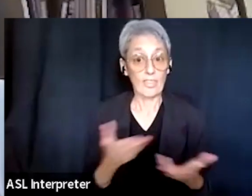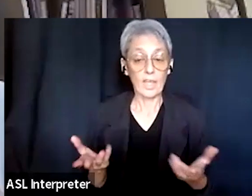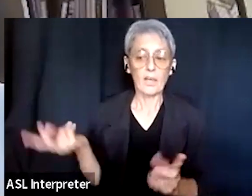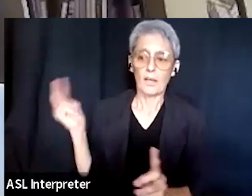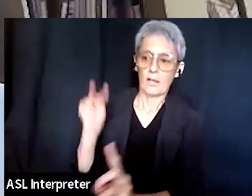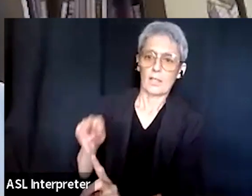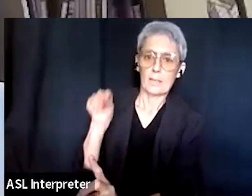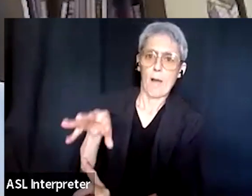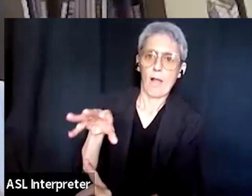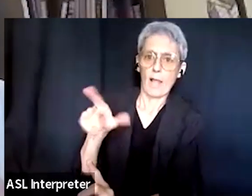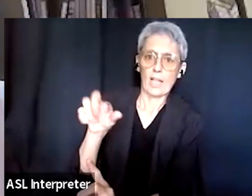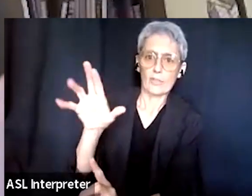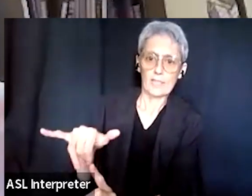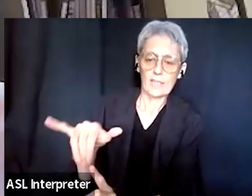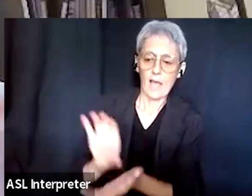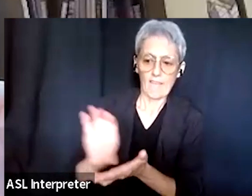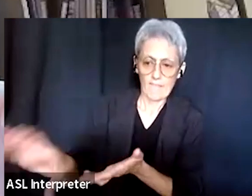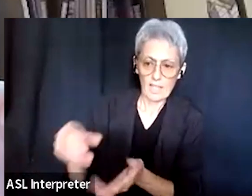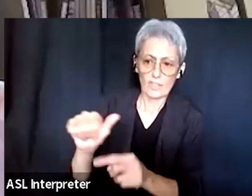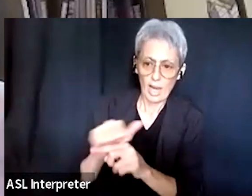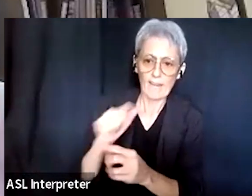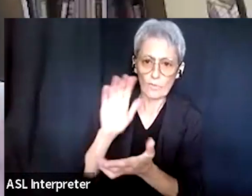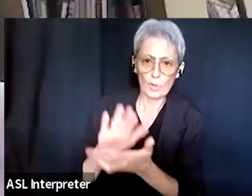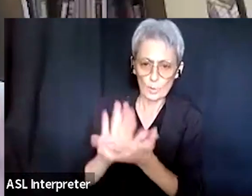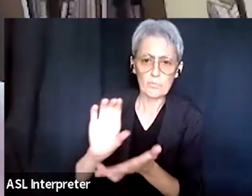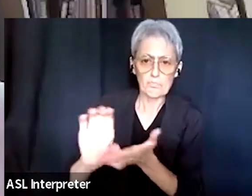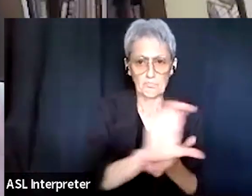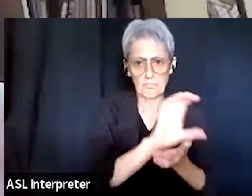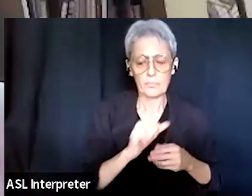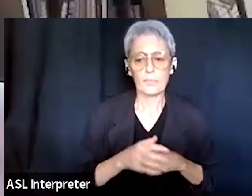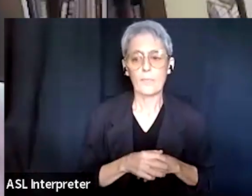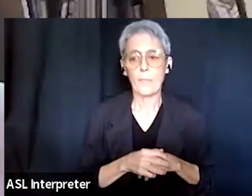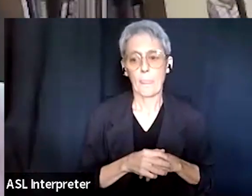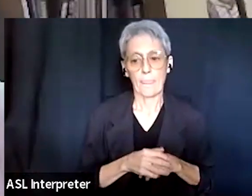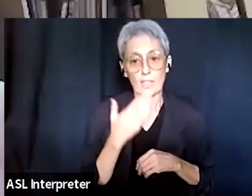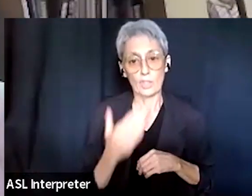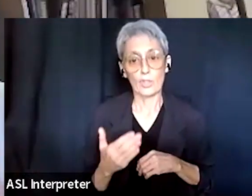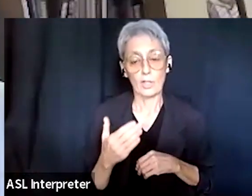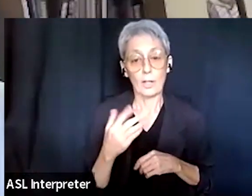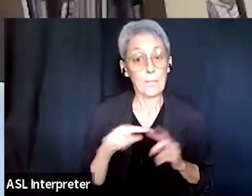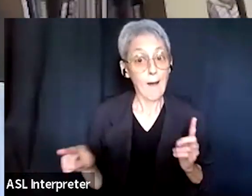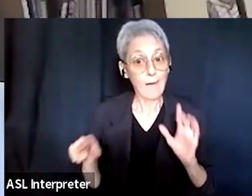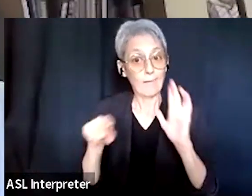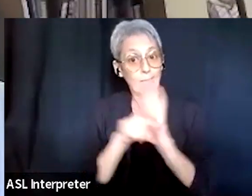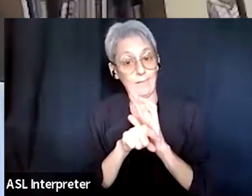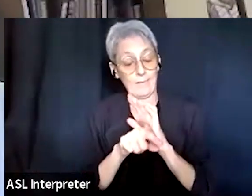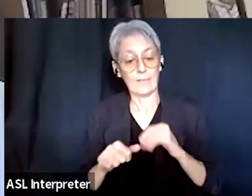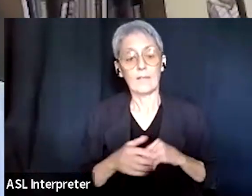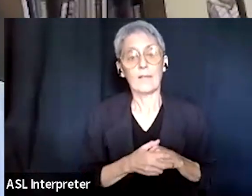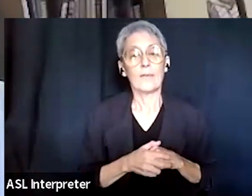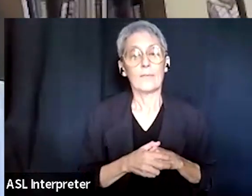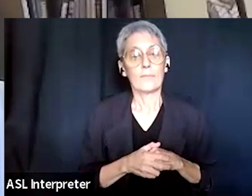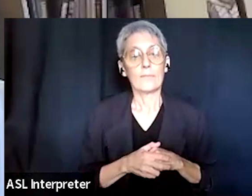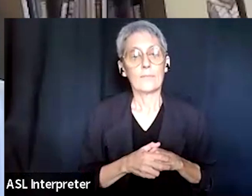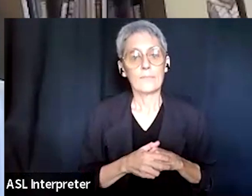and funds to schools. But in some cases, what happened is we saw